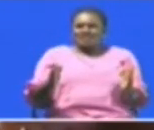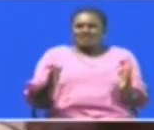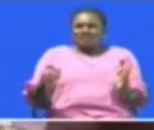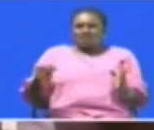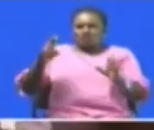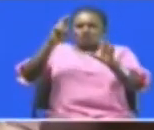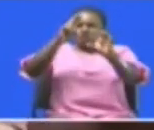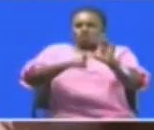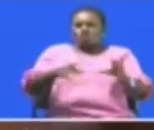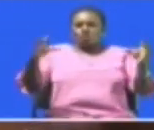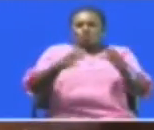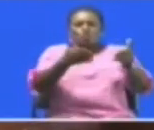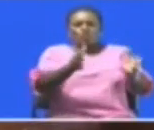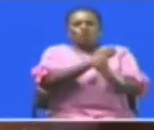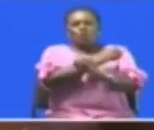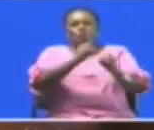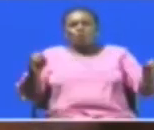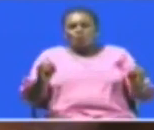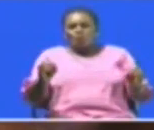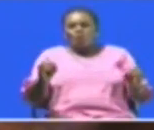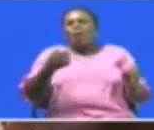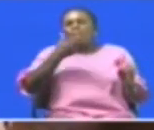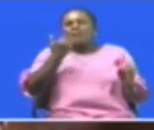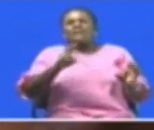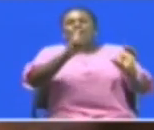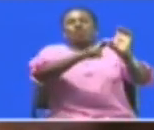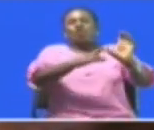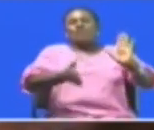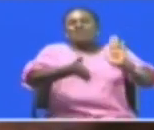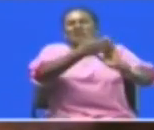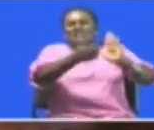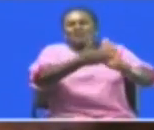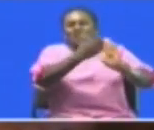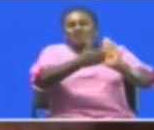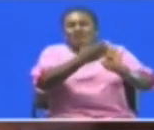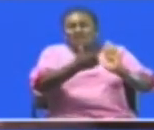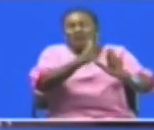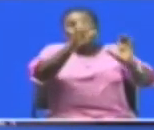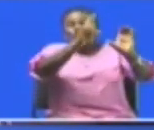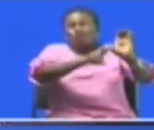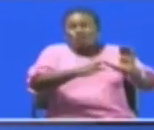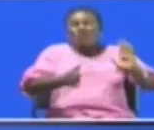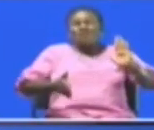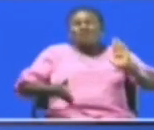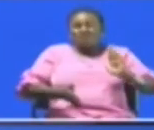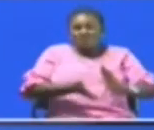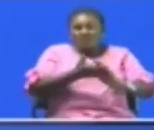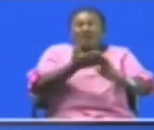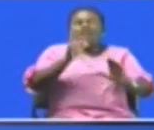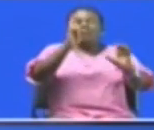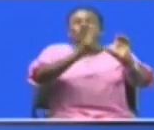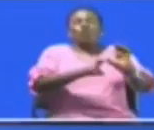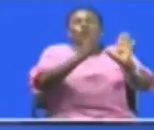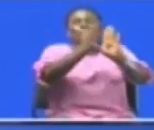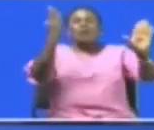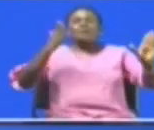hawajajiunga katika mrengo huu wa Oparanya wafanye haraka. Wafanya haraka waingie kwa hii